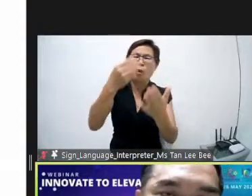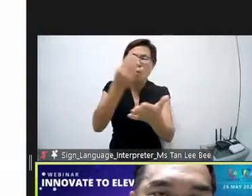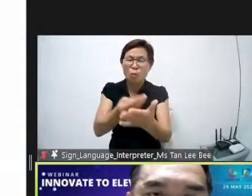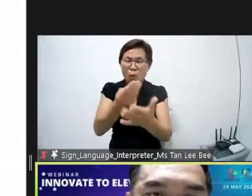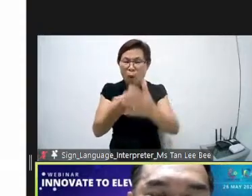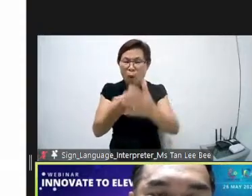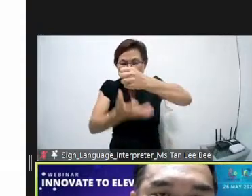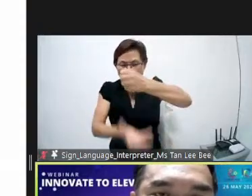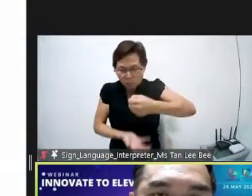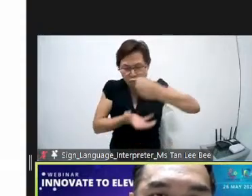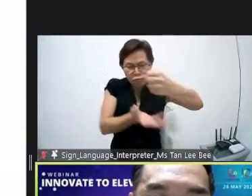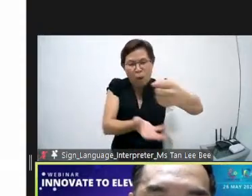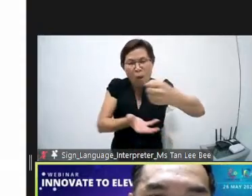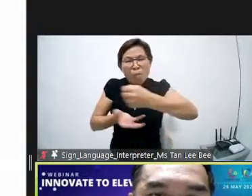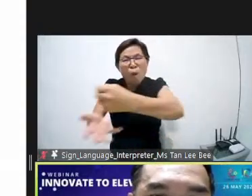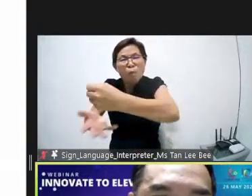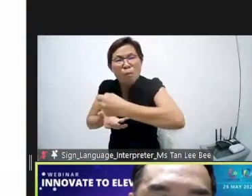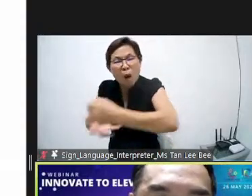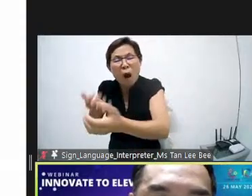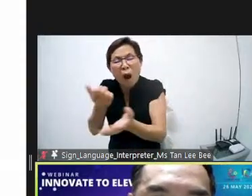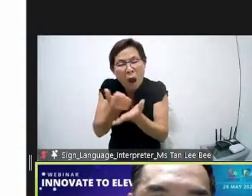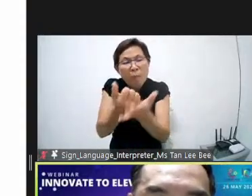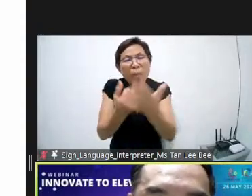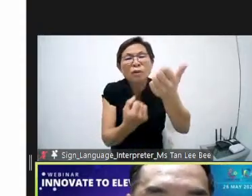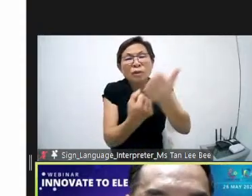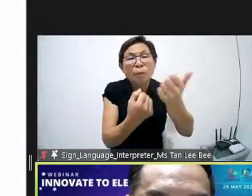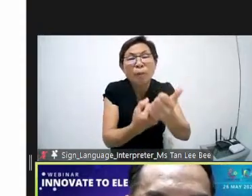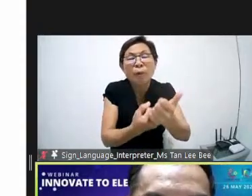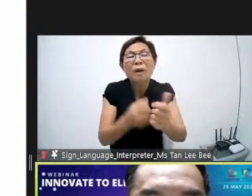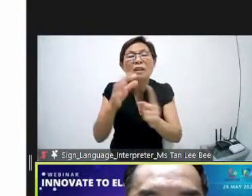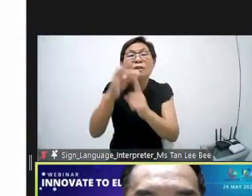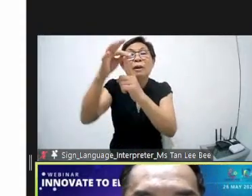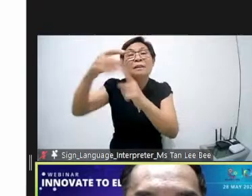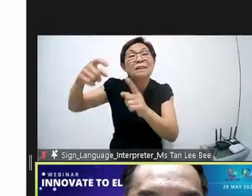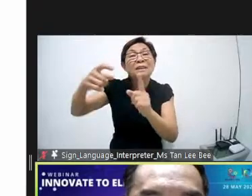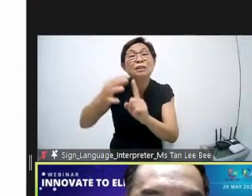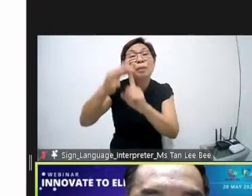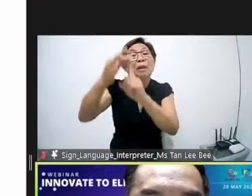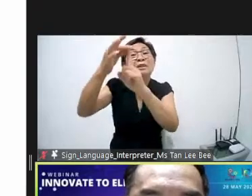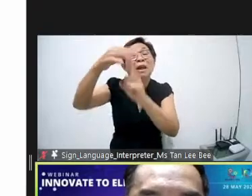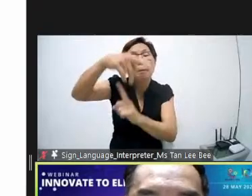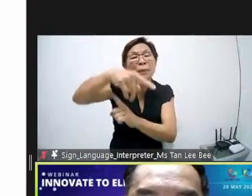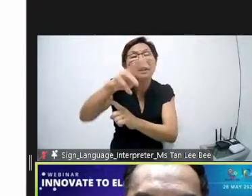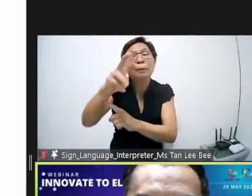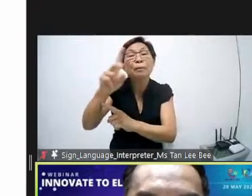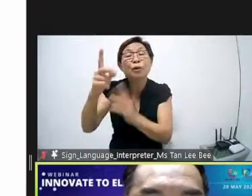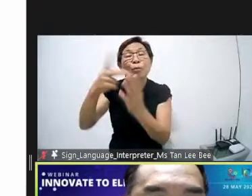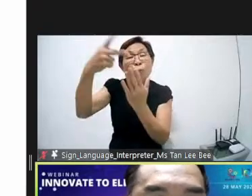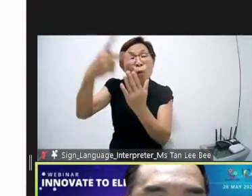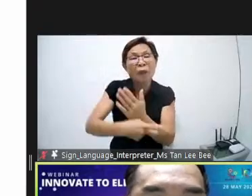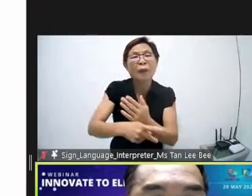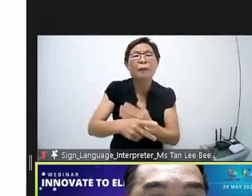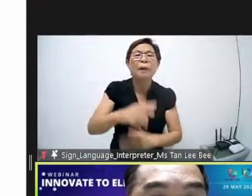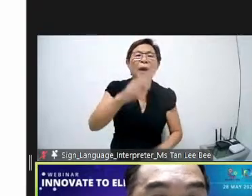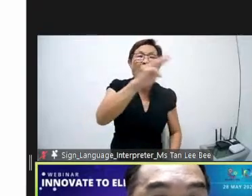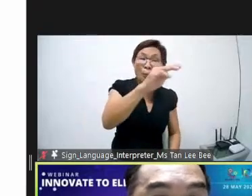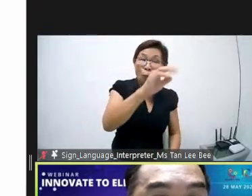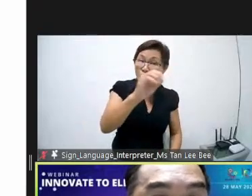can help and support special needs innovation. Of course, we have Ministry of Education.